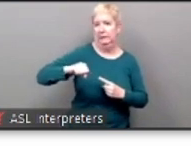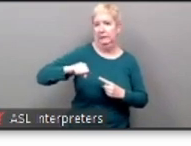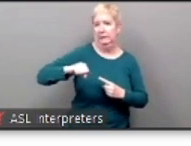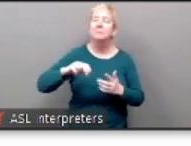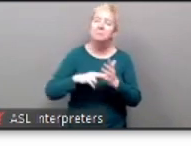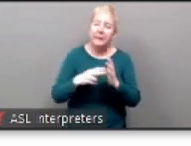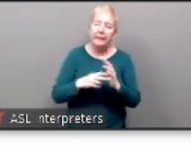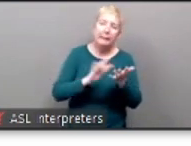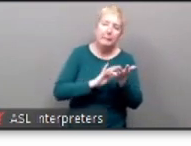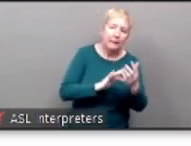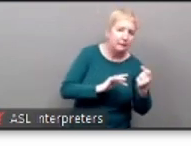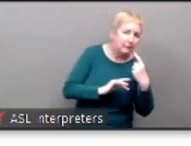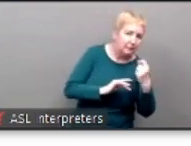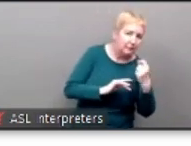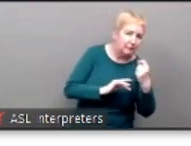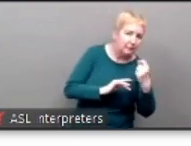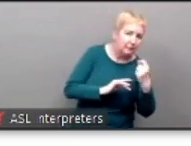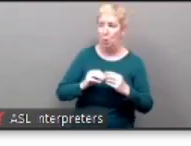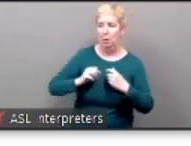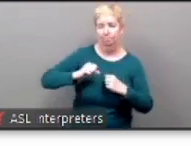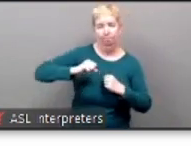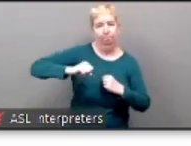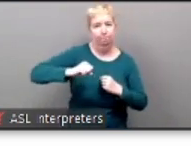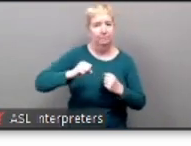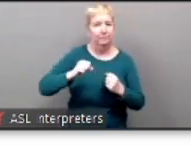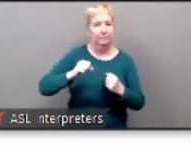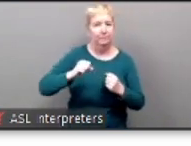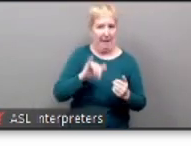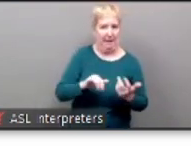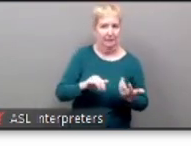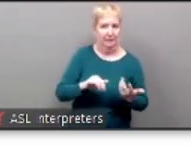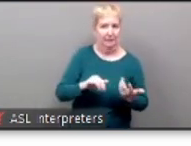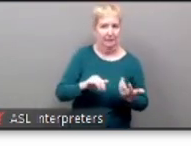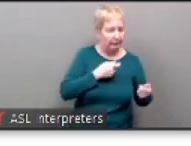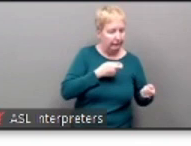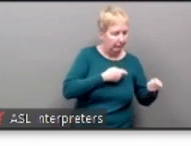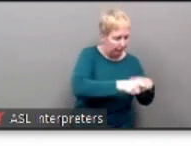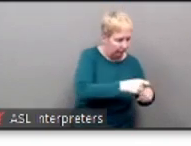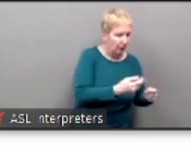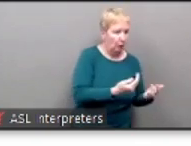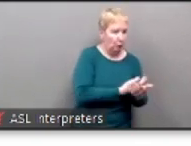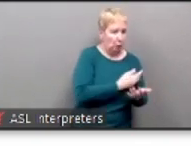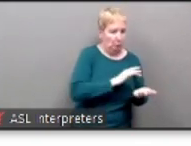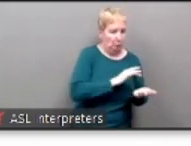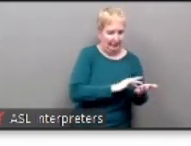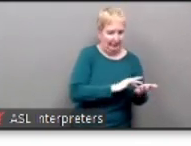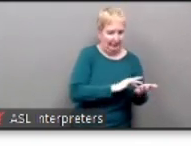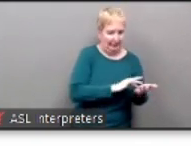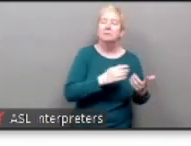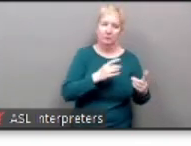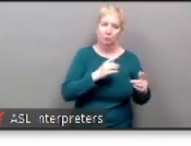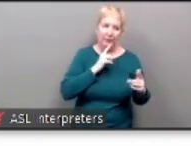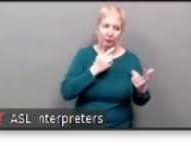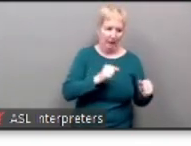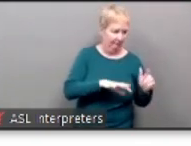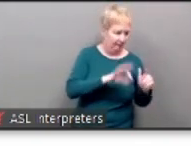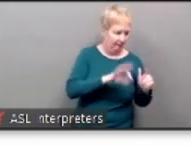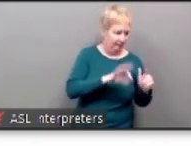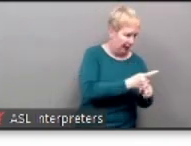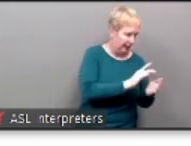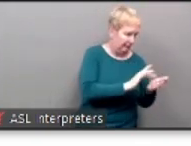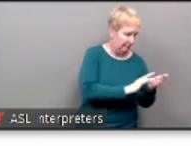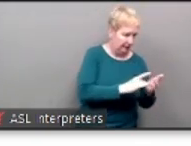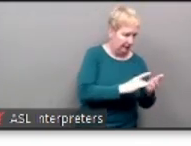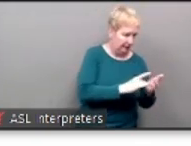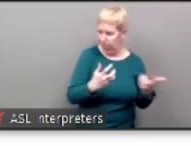we've changed out our treatments here in New Mexico to account for this and to make sure we're using antiviral treatments that actually